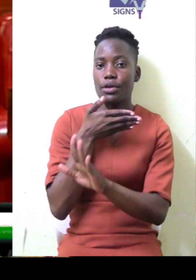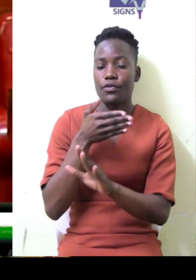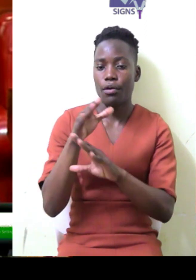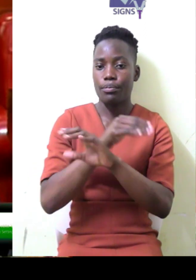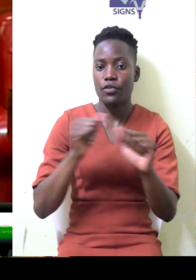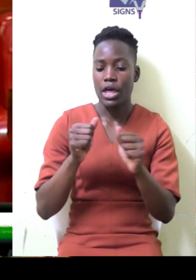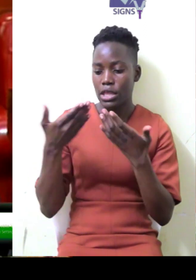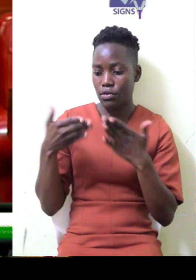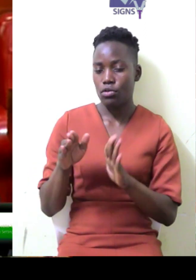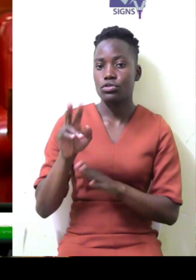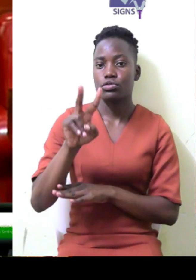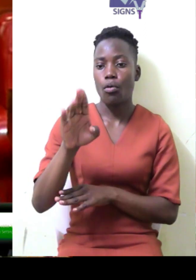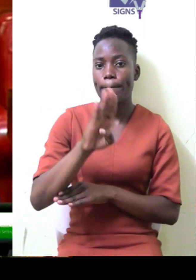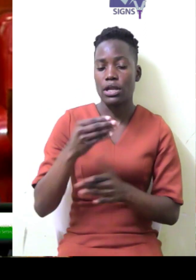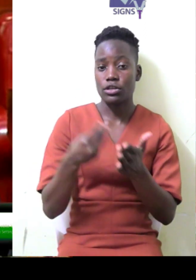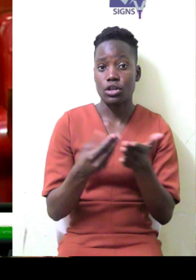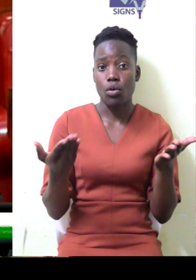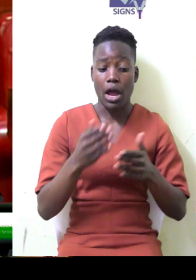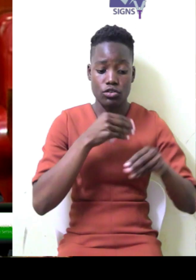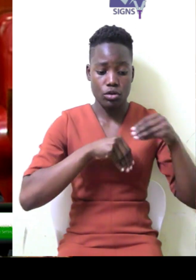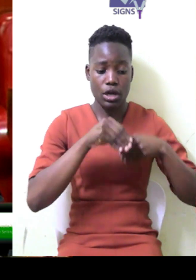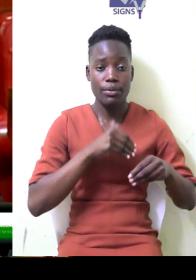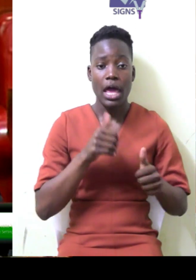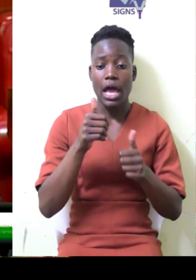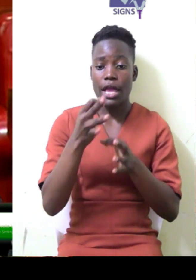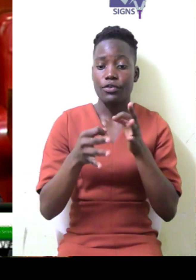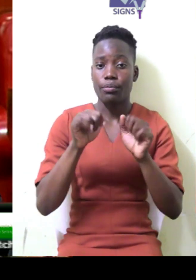2 billion shillings every day to corruption. If we could even